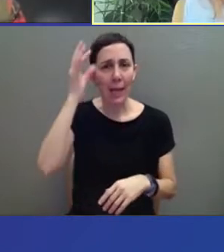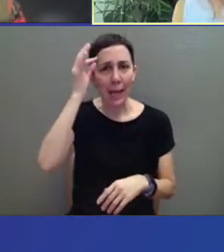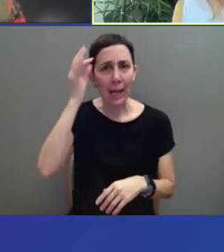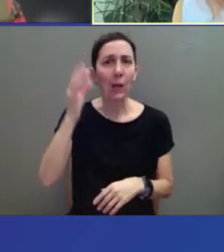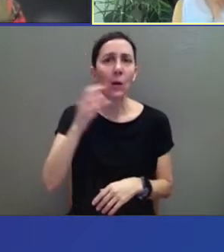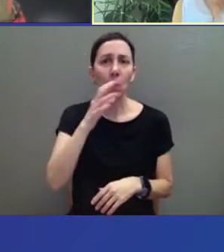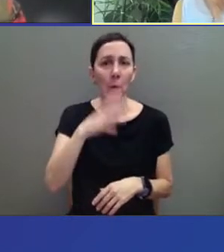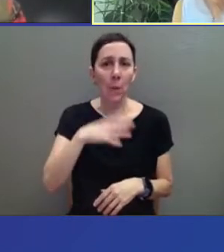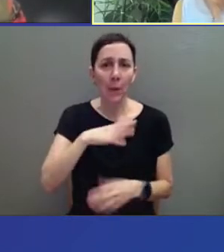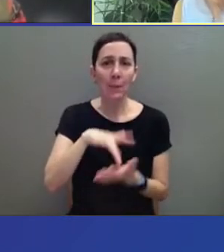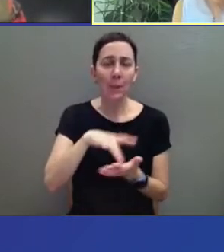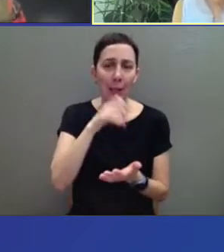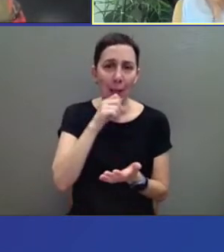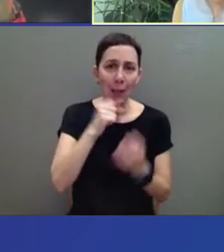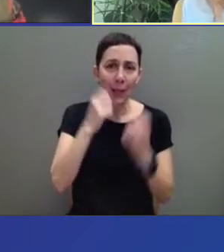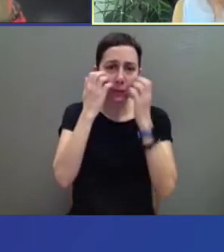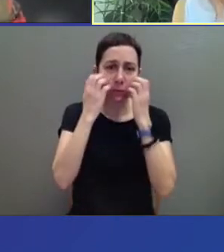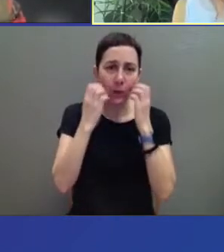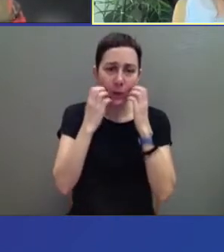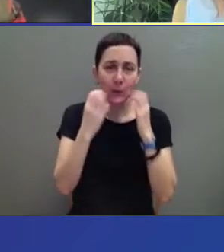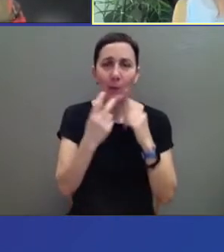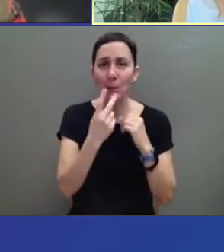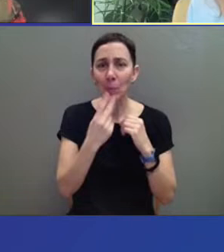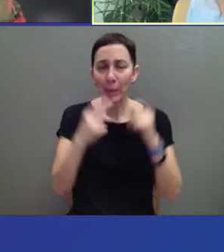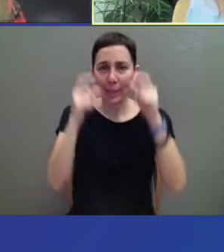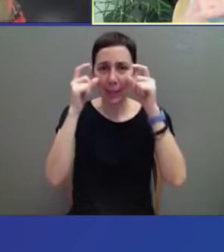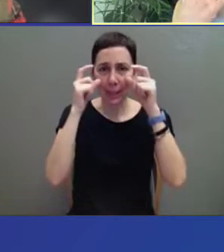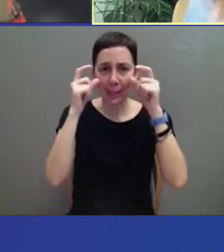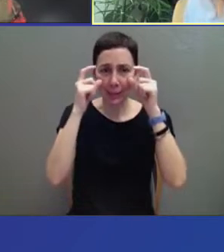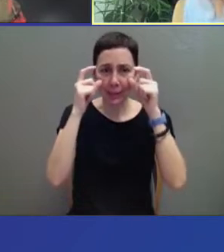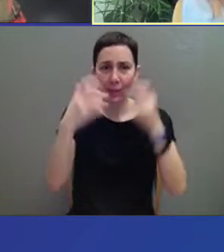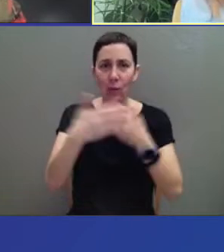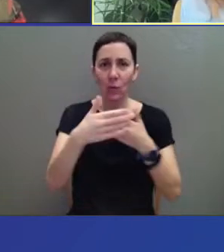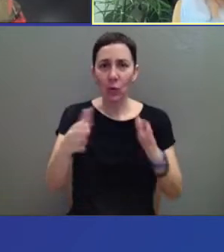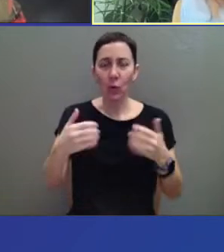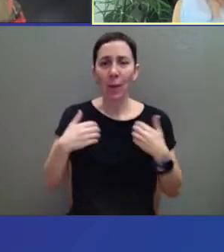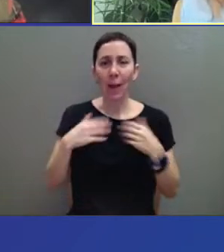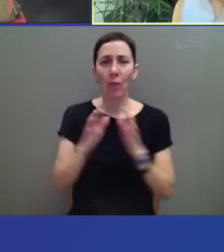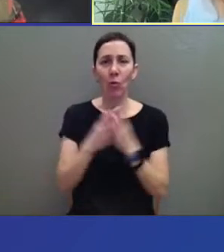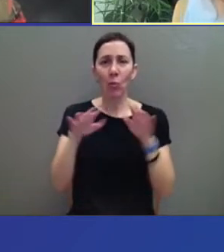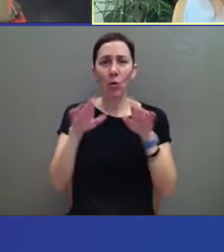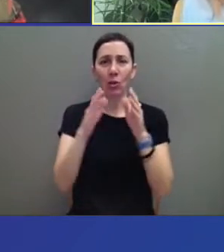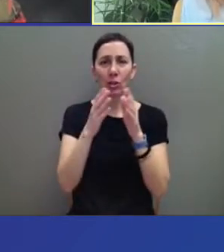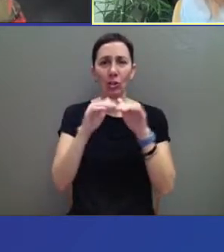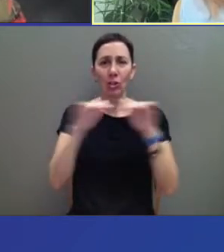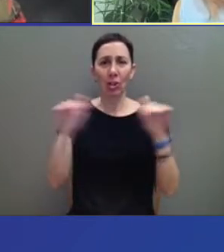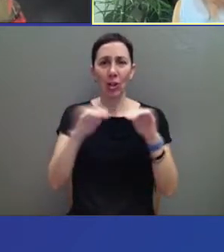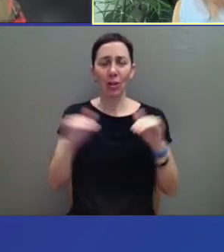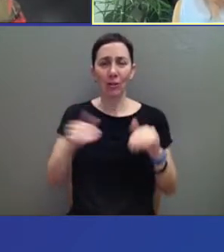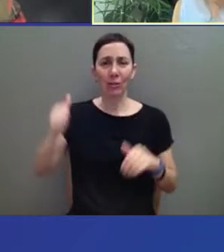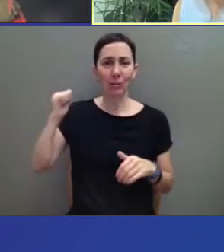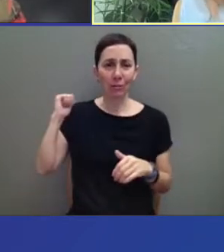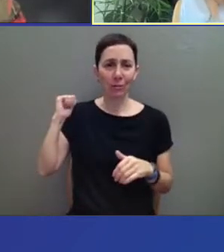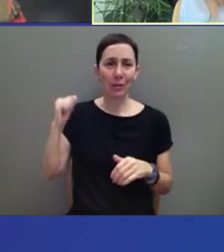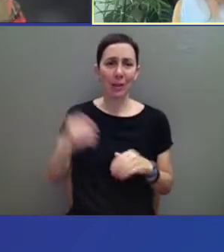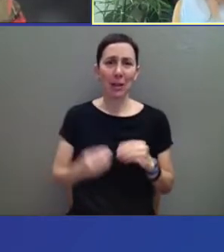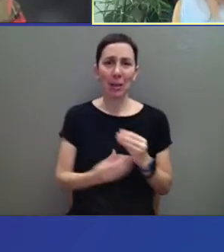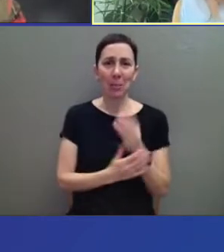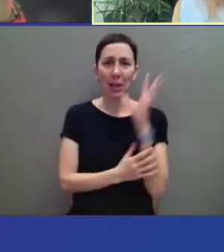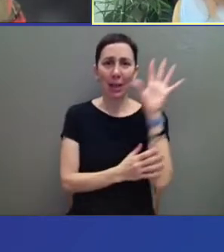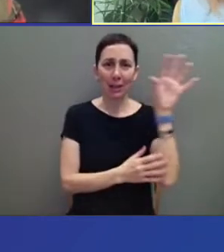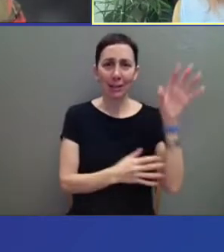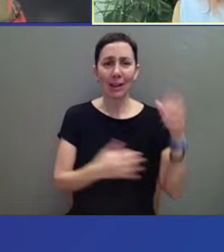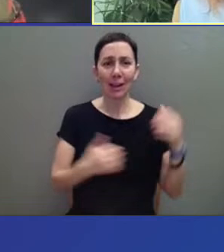with freckles. I'm wearing pink glasses. I'm sitting in a room with a tall bookshelf behind me and some tall plants behind me as well, and I'm